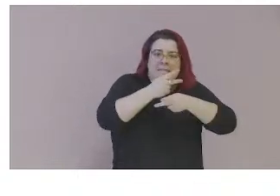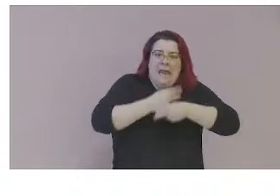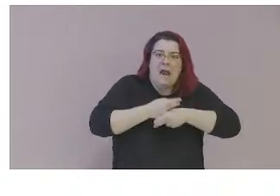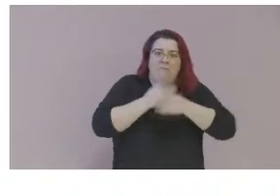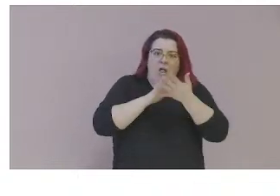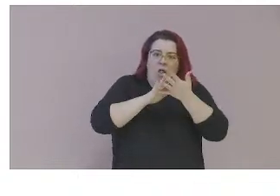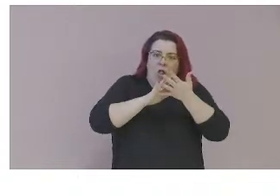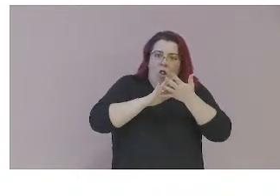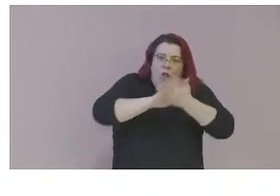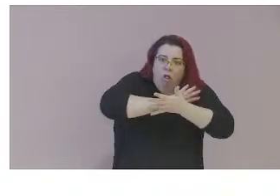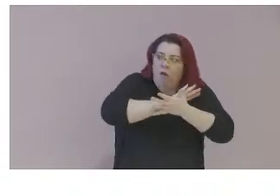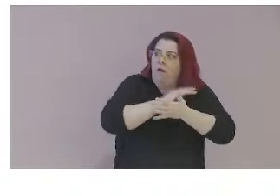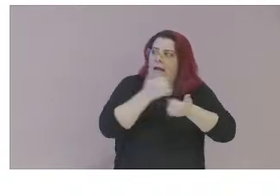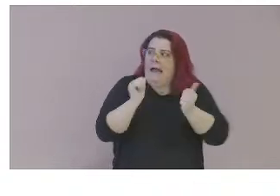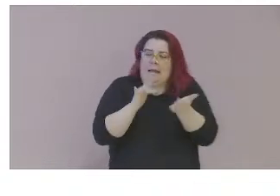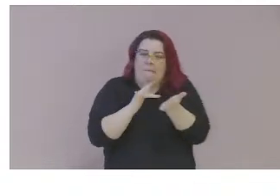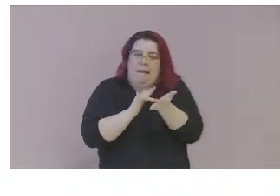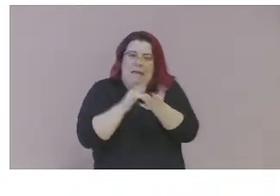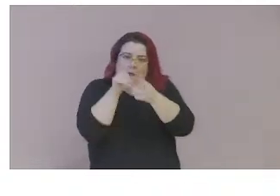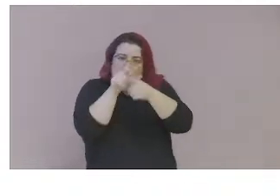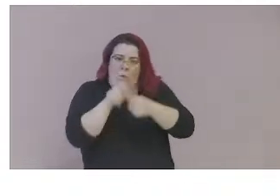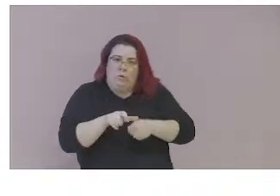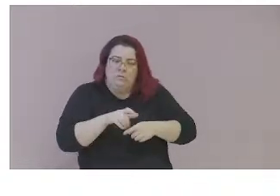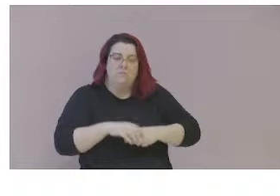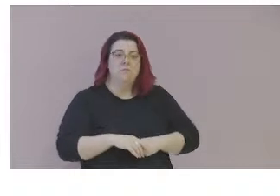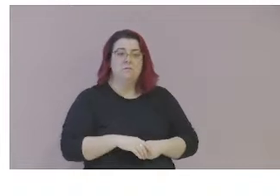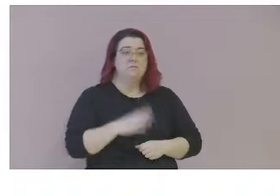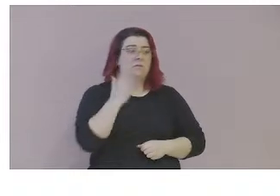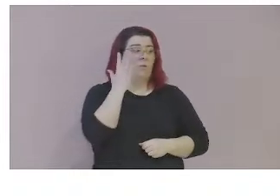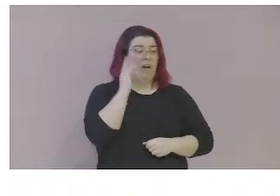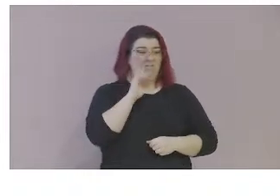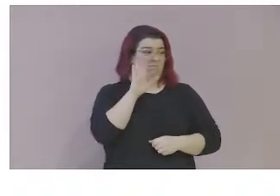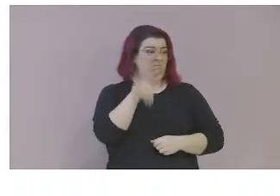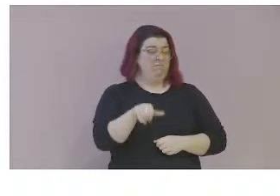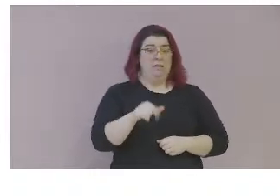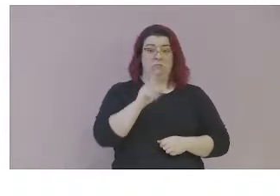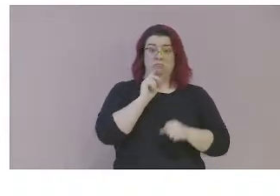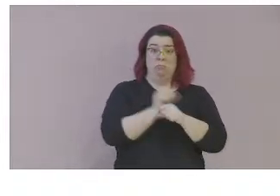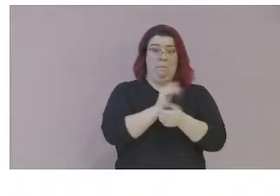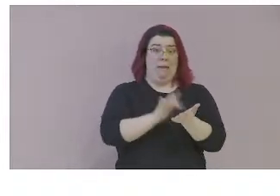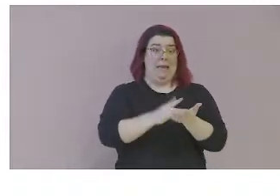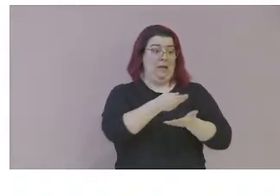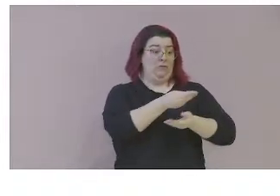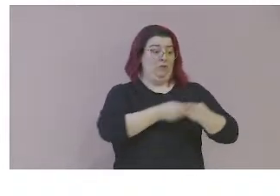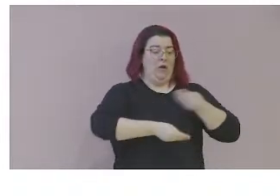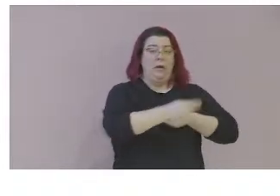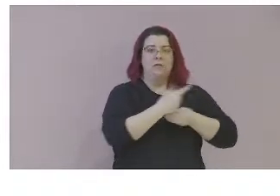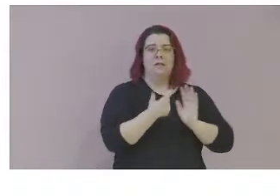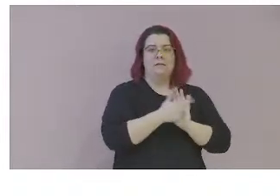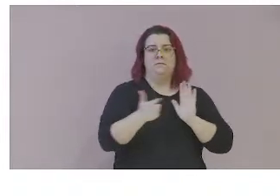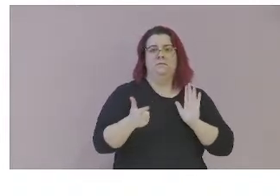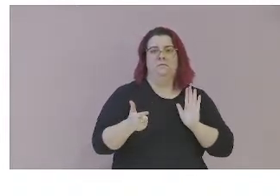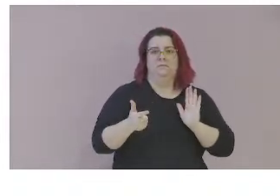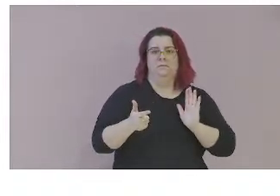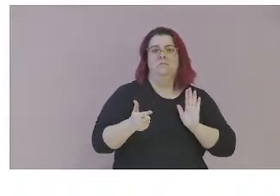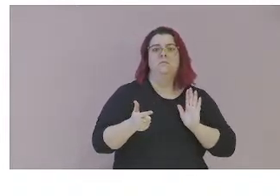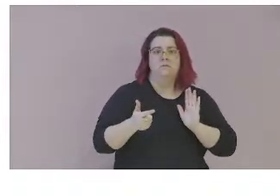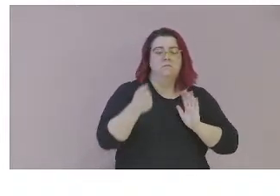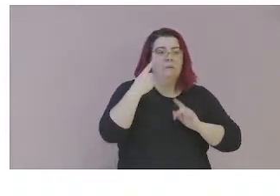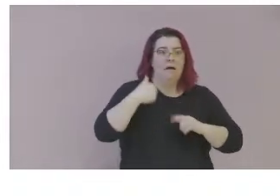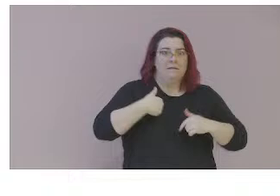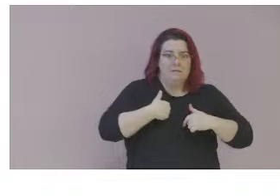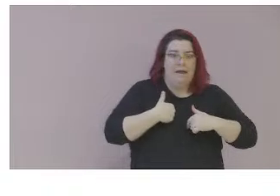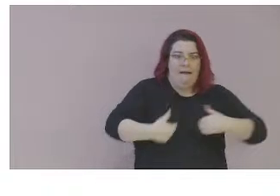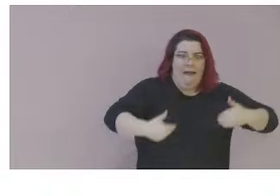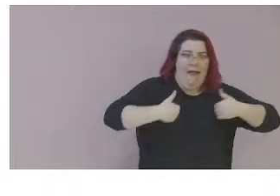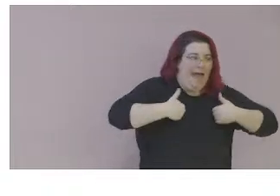in code, given that medication sharing is illegal. So we have groups that are advising each other on rationing. We have groups that are